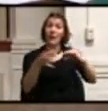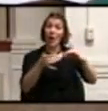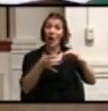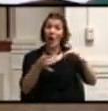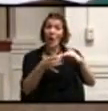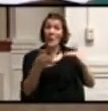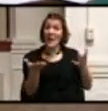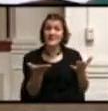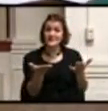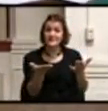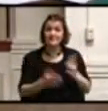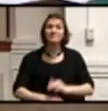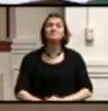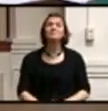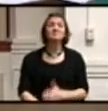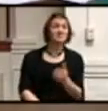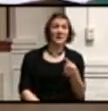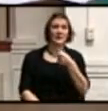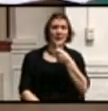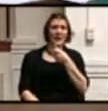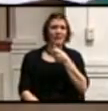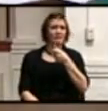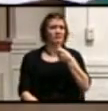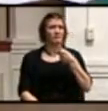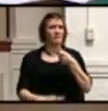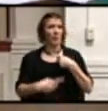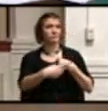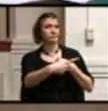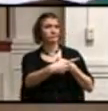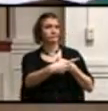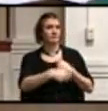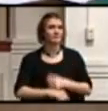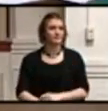you see? Want this, Mike?